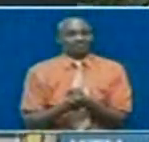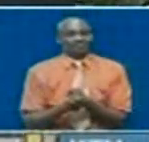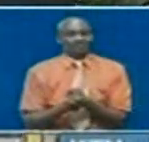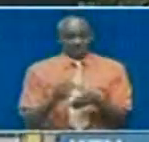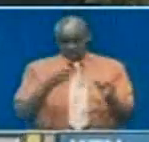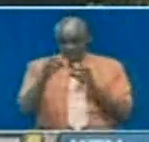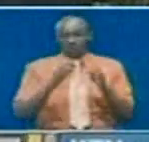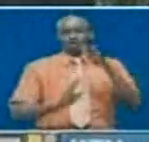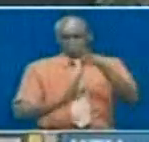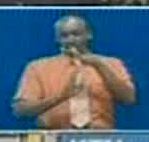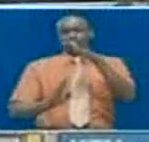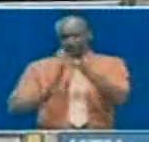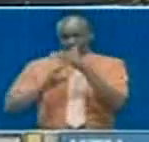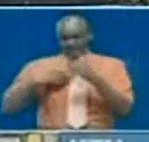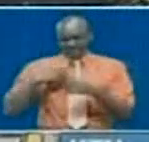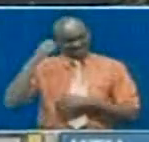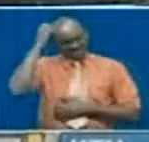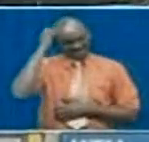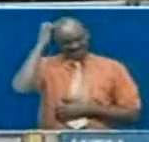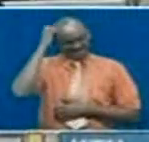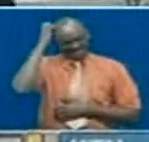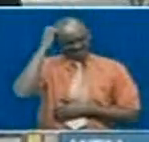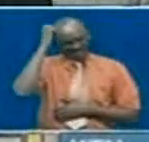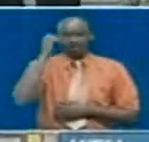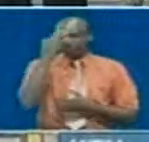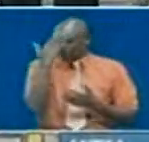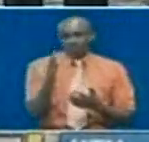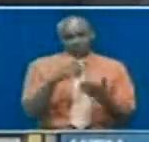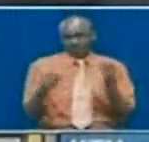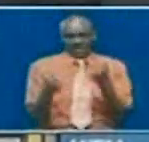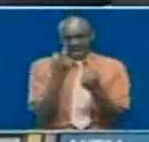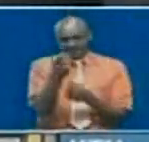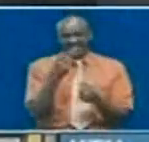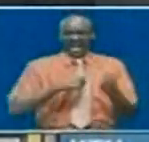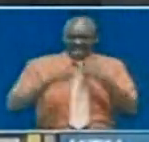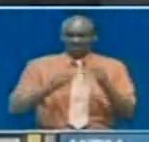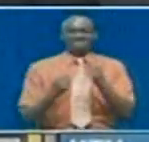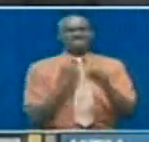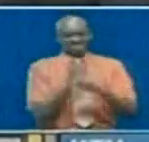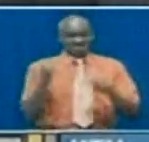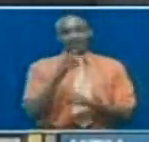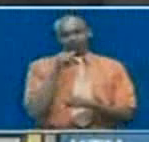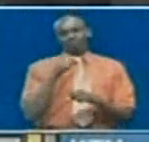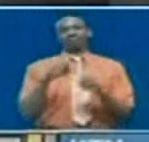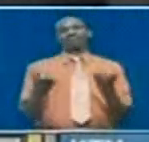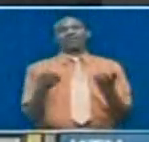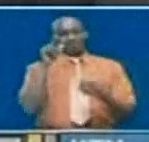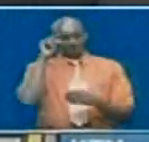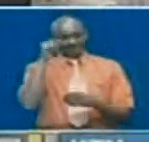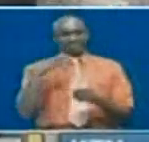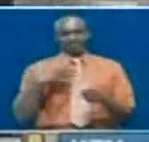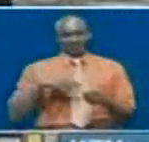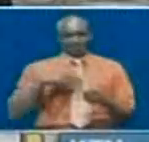Court top brass will be scratching their heads once more over this latest act of defiance by their lieutenants from the